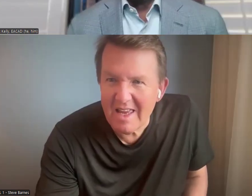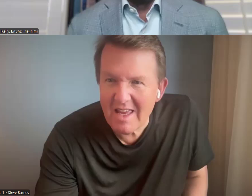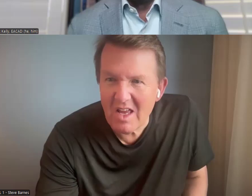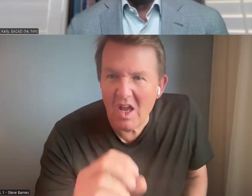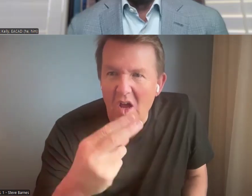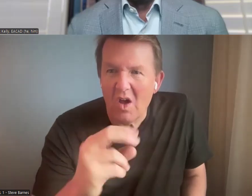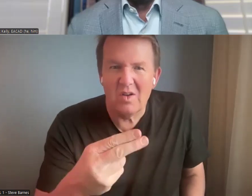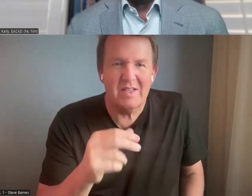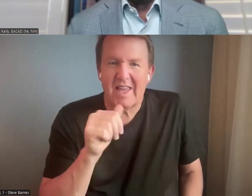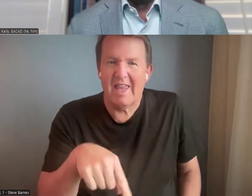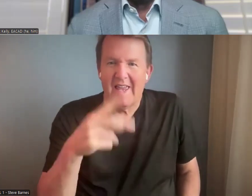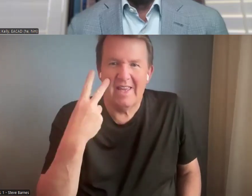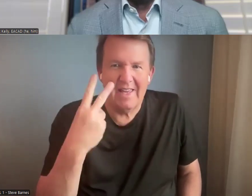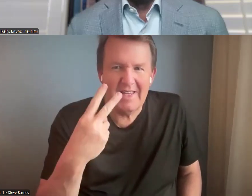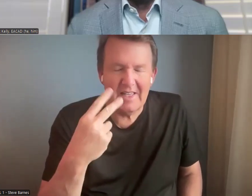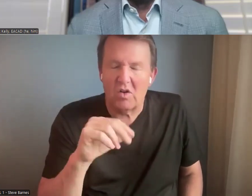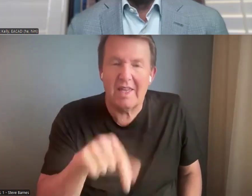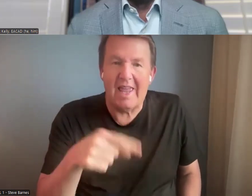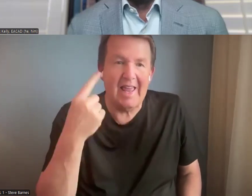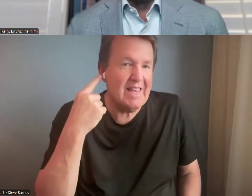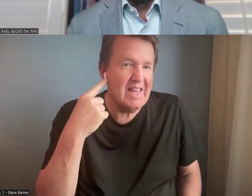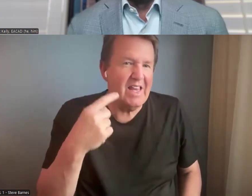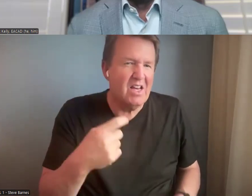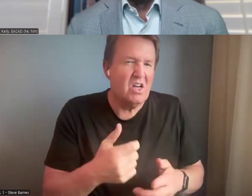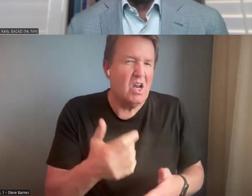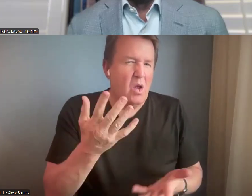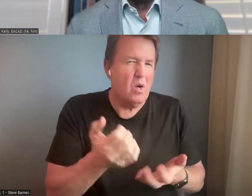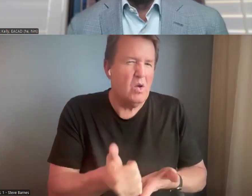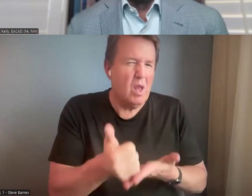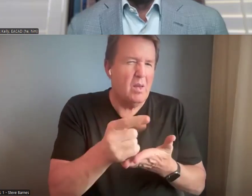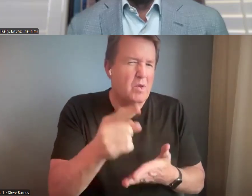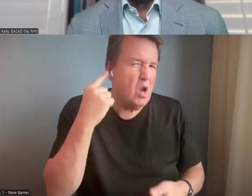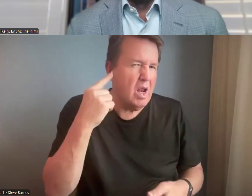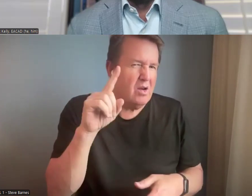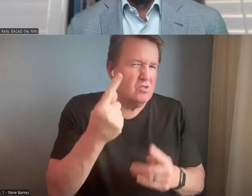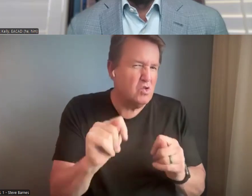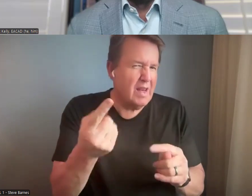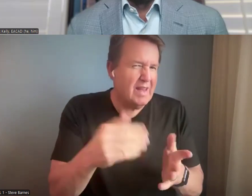Uh-oh. Okay, why don't we see if we can help you with your audio? You want to try one more time?